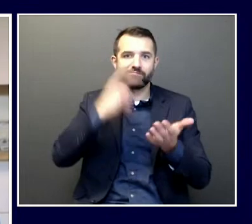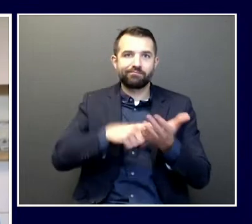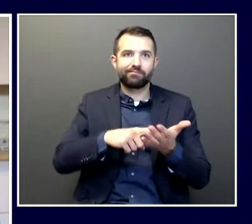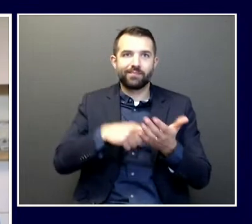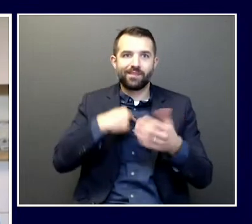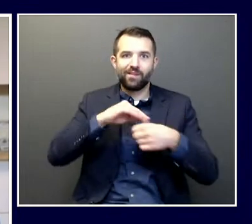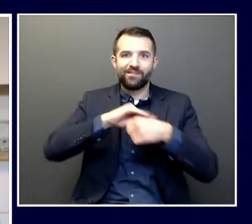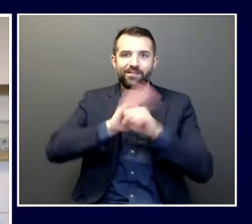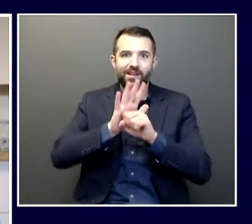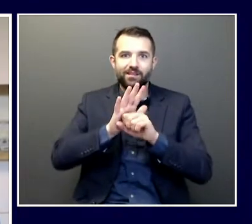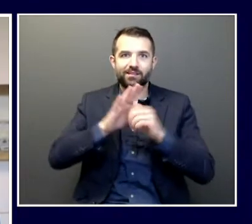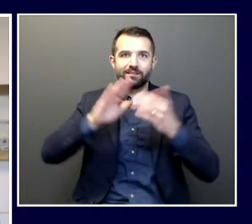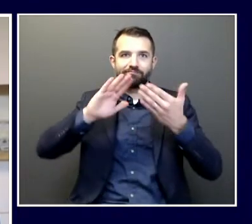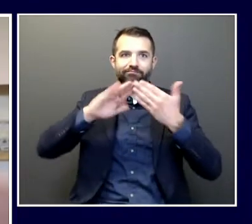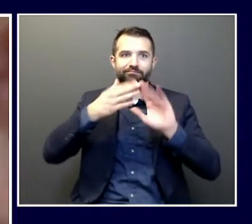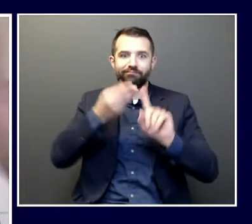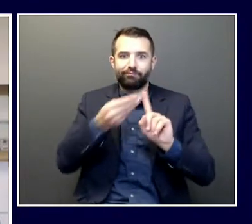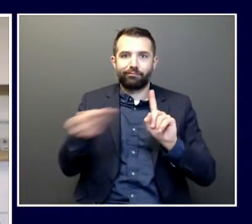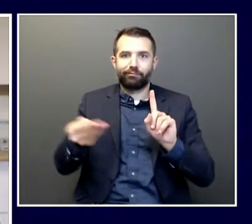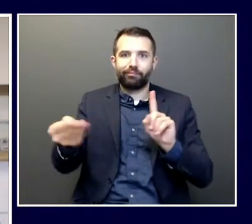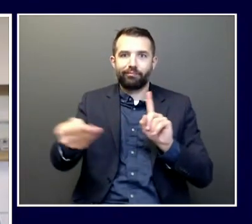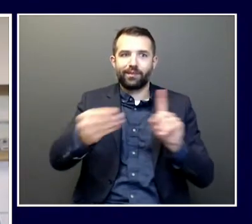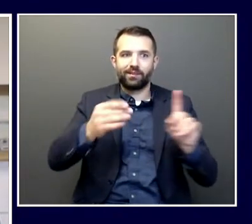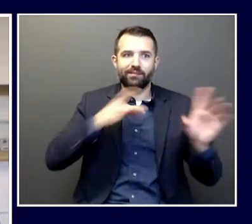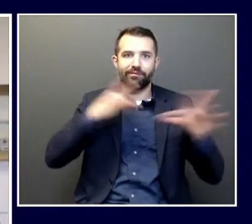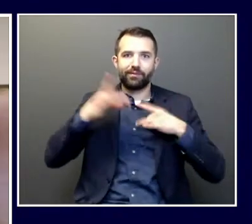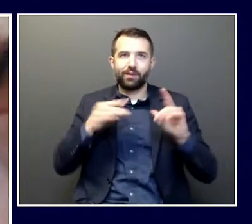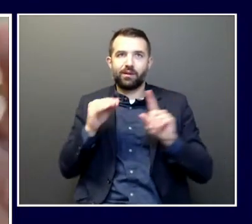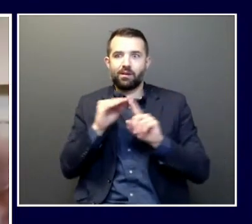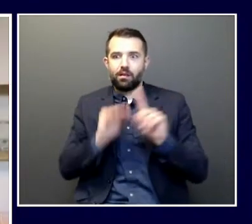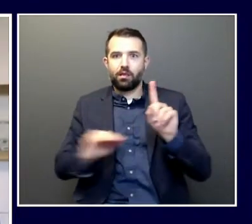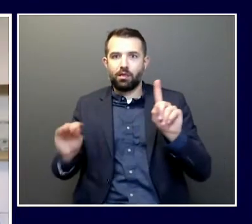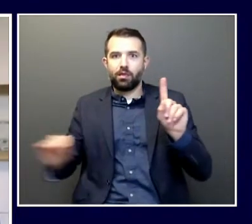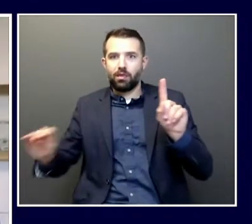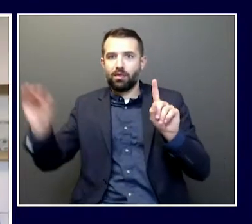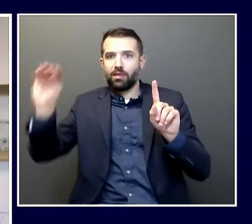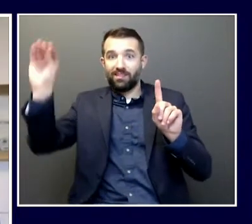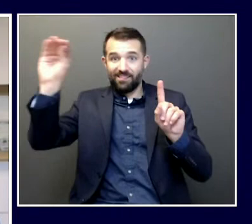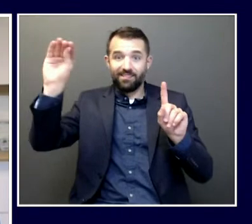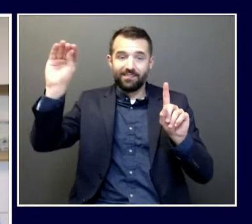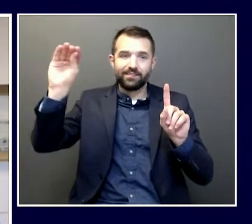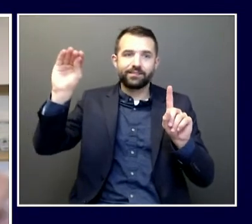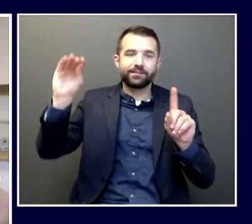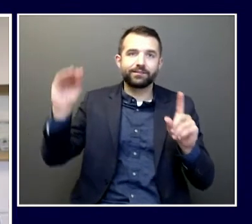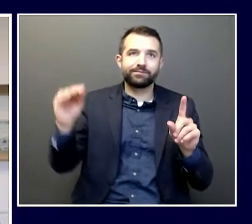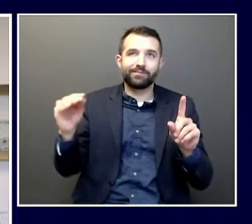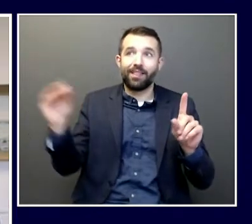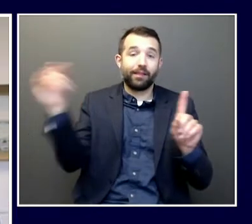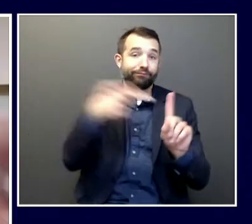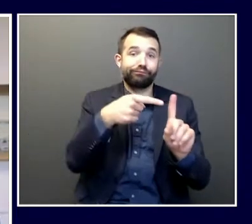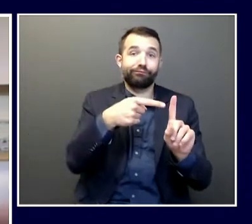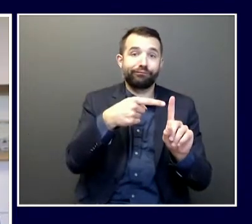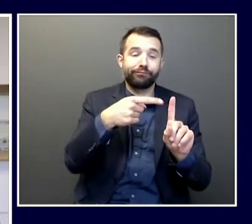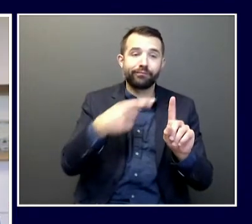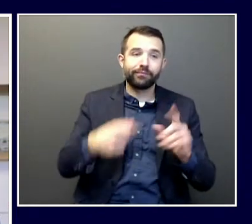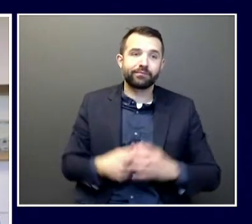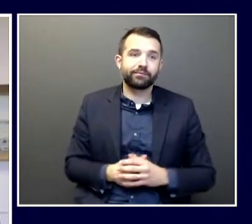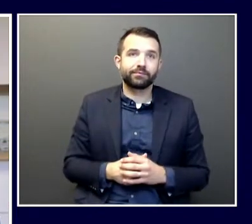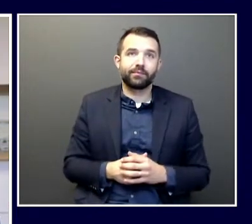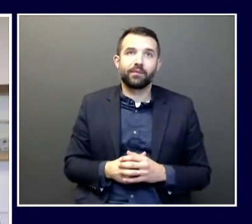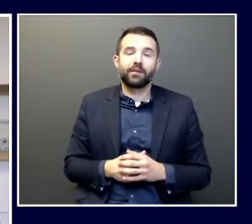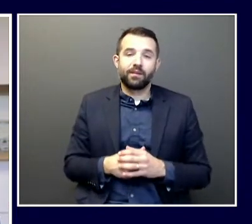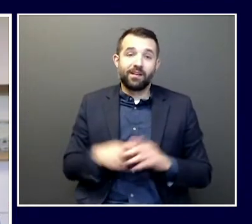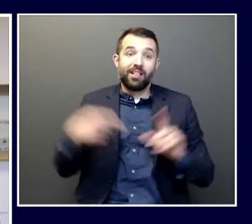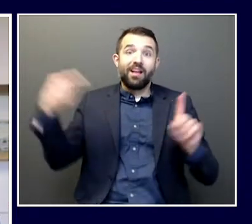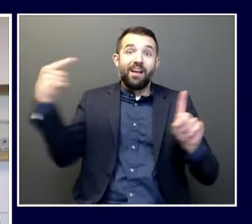community transmission, with sort of some counties being very high and then others being lower, and then the counties sort of flip-flopping